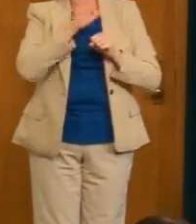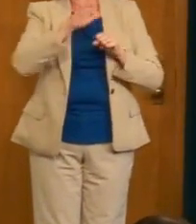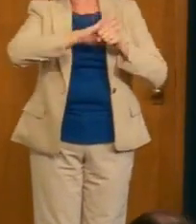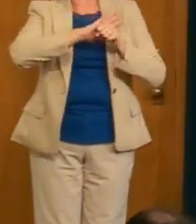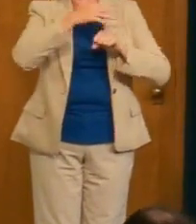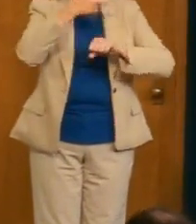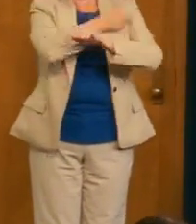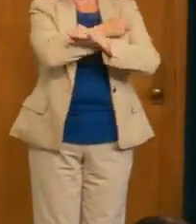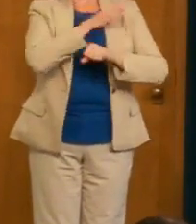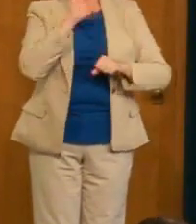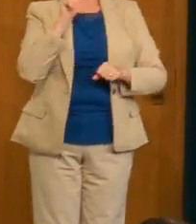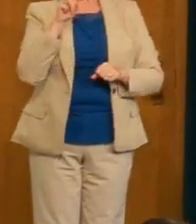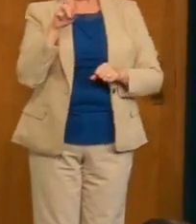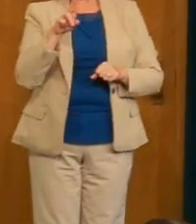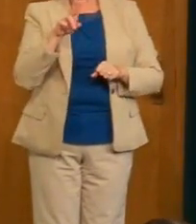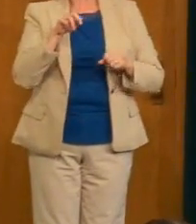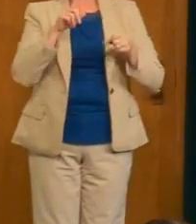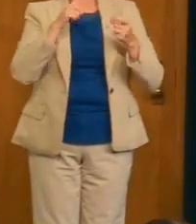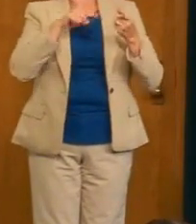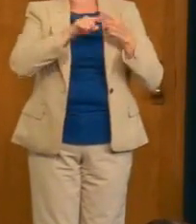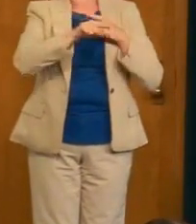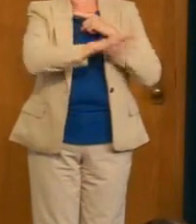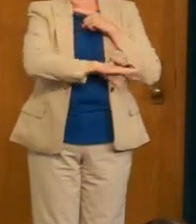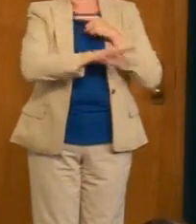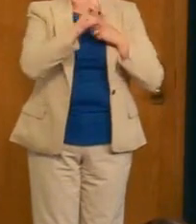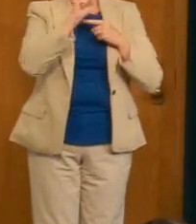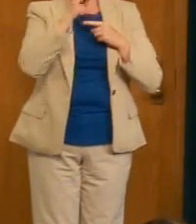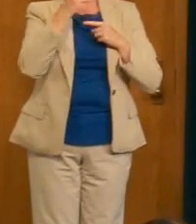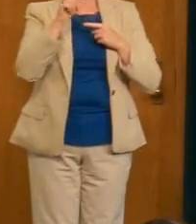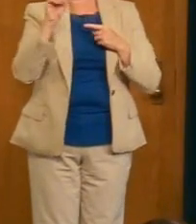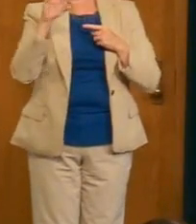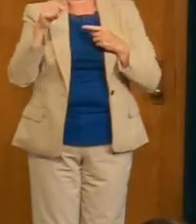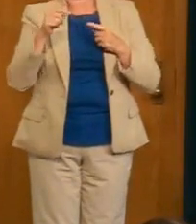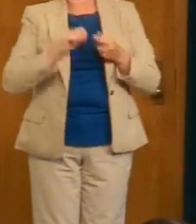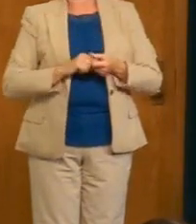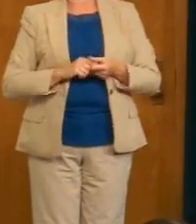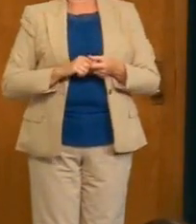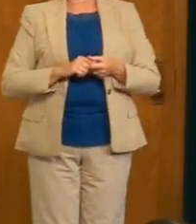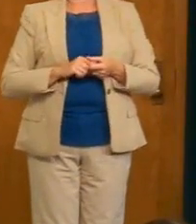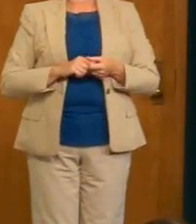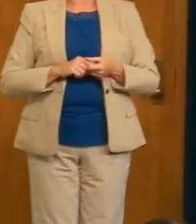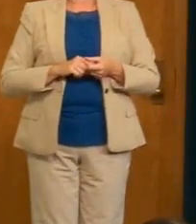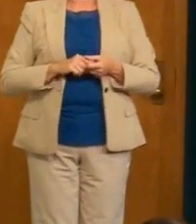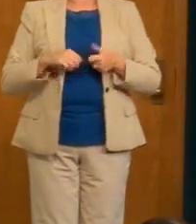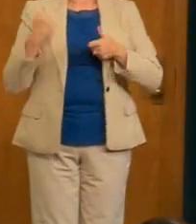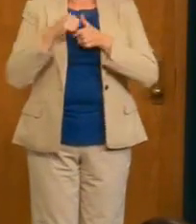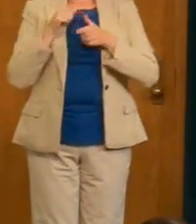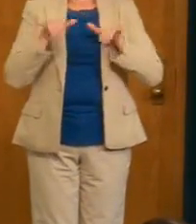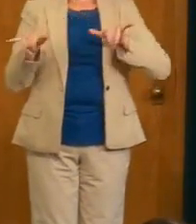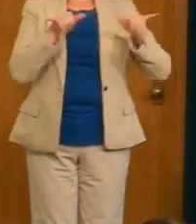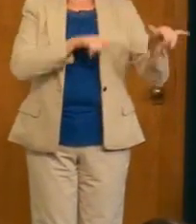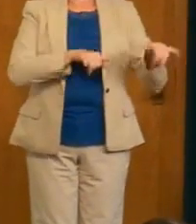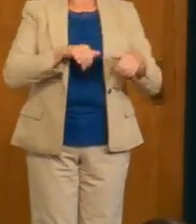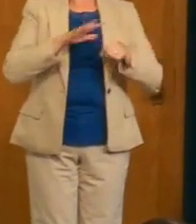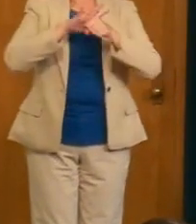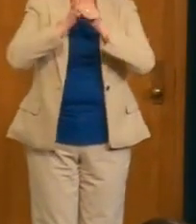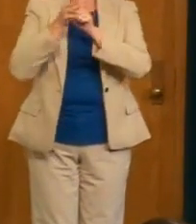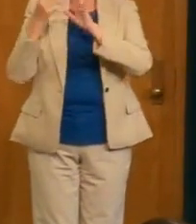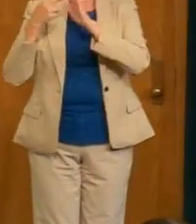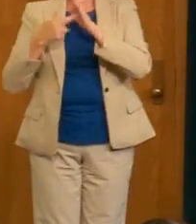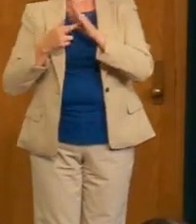to, first of all, understand that the public health measures are not in place. However, in saying that, there are a number of things that I think